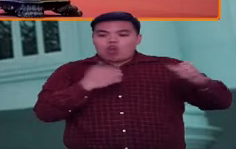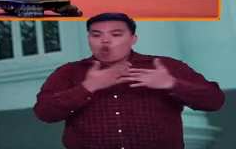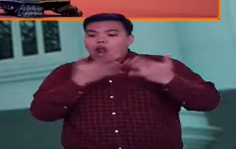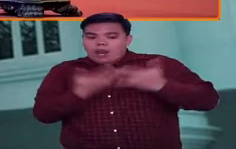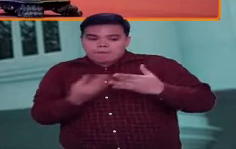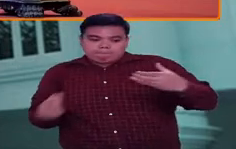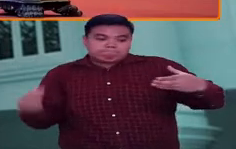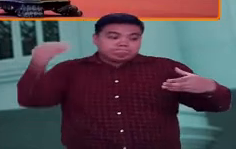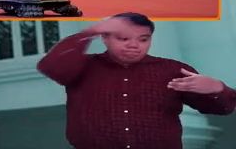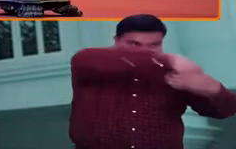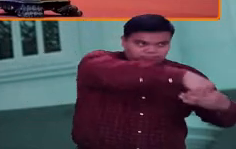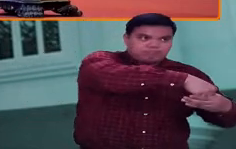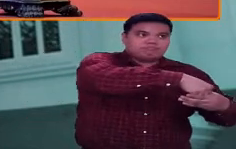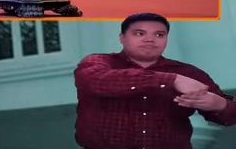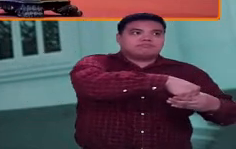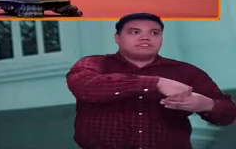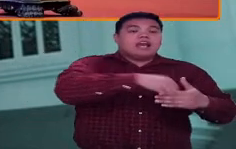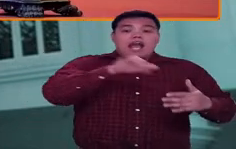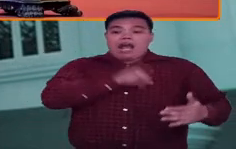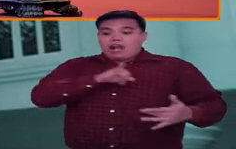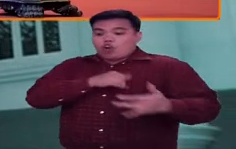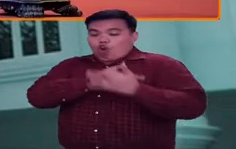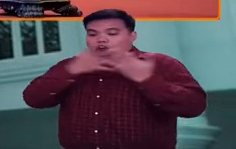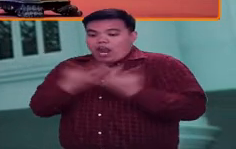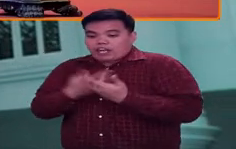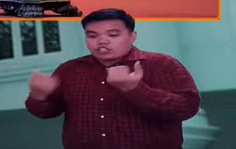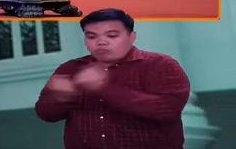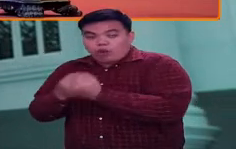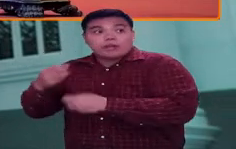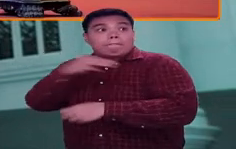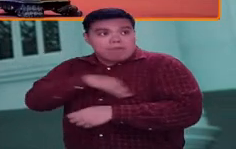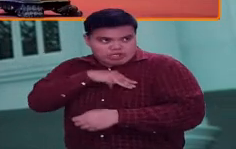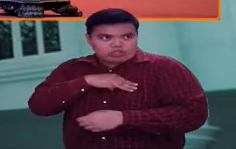missions? Amen. Give to missions.